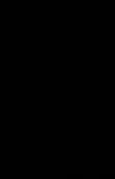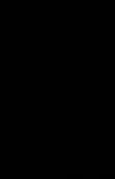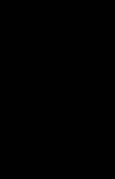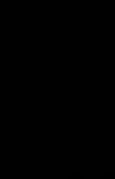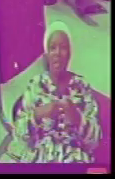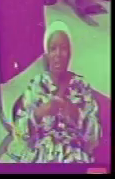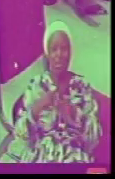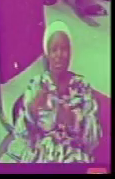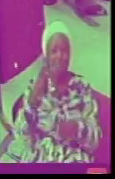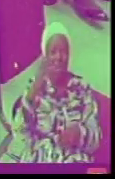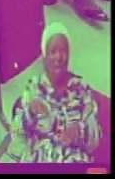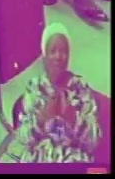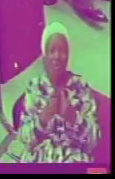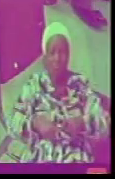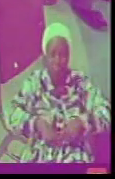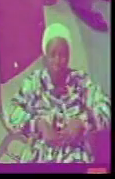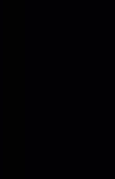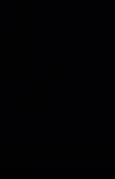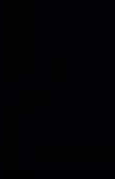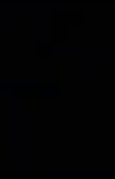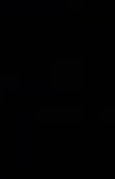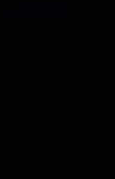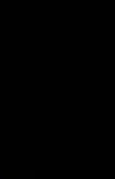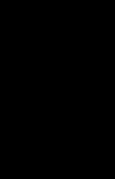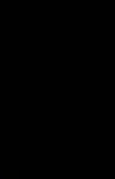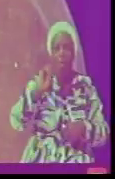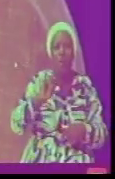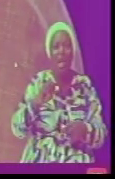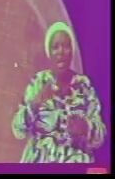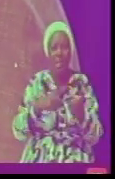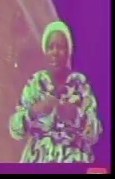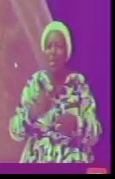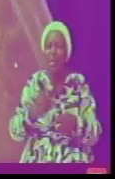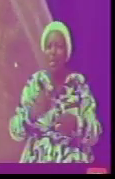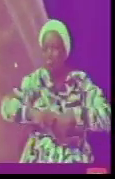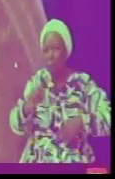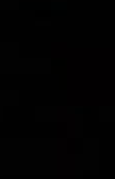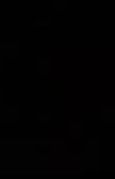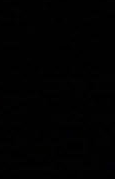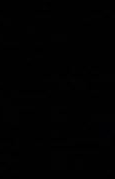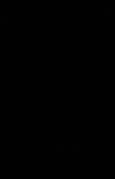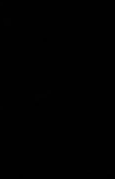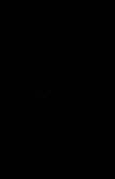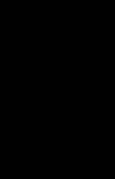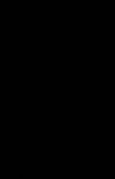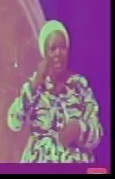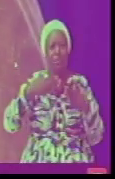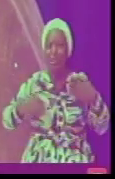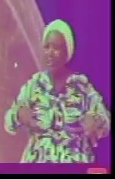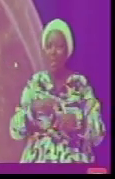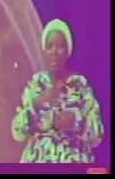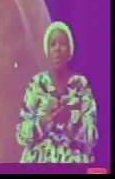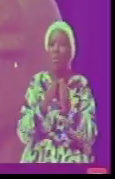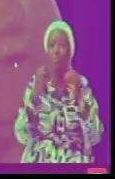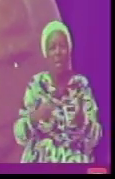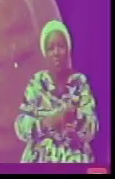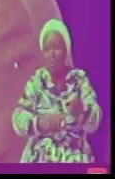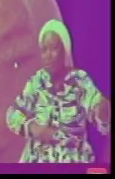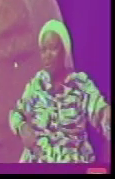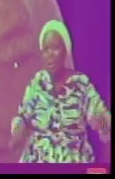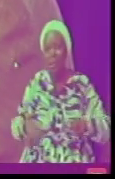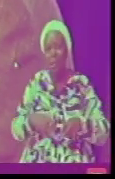you see? Did you hear how he tied him to the pole? And they kind of beat him with